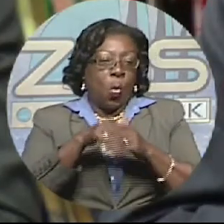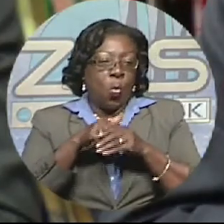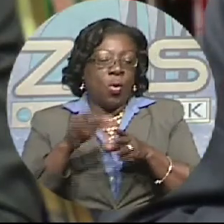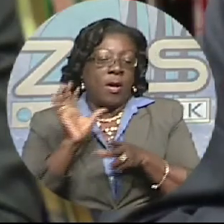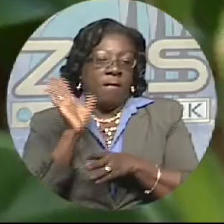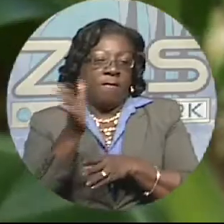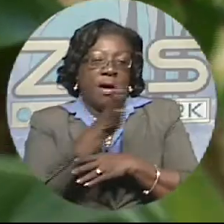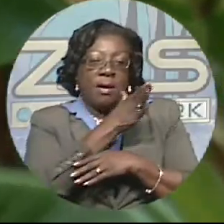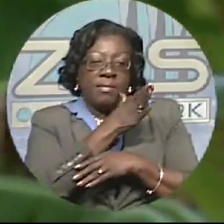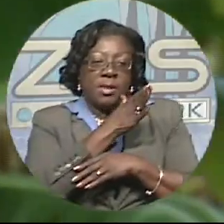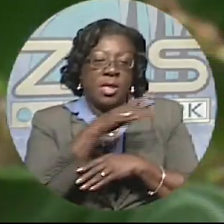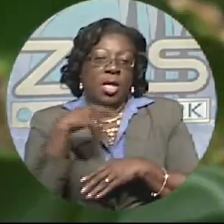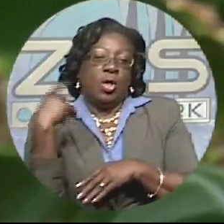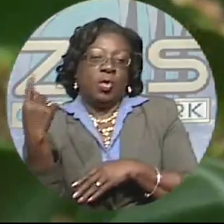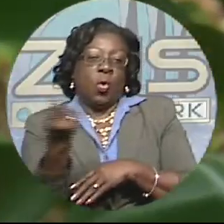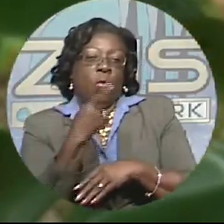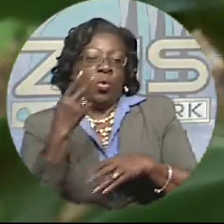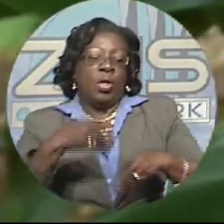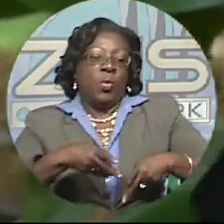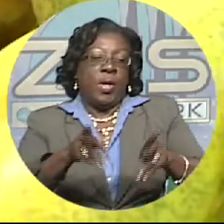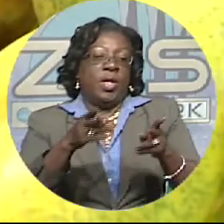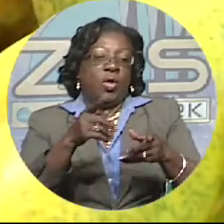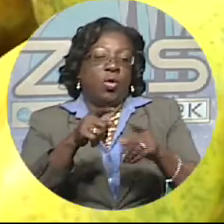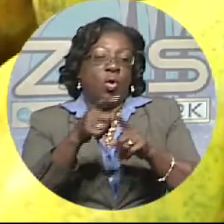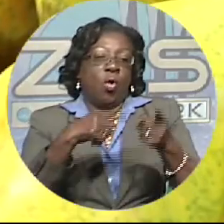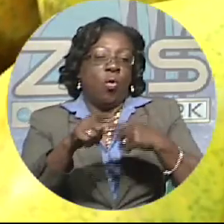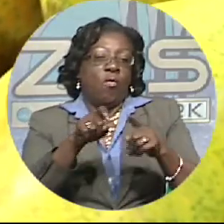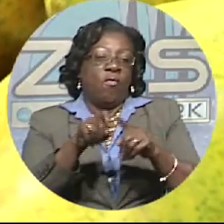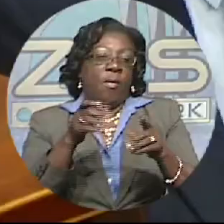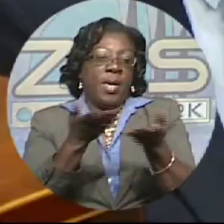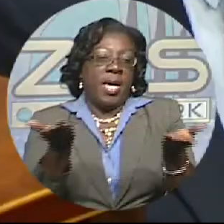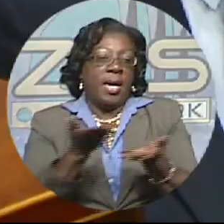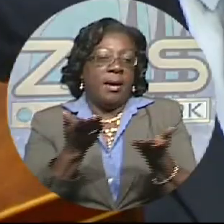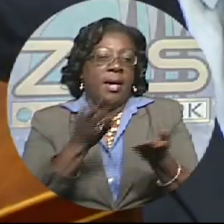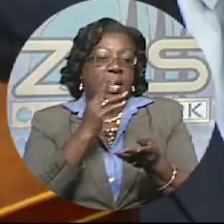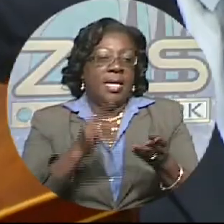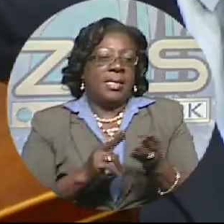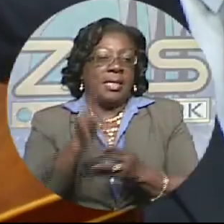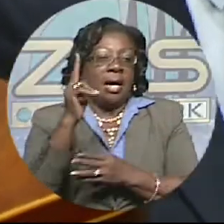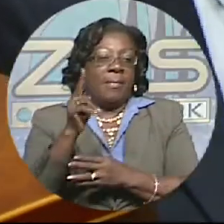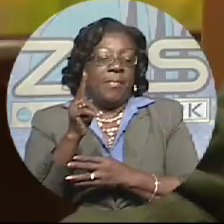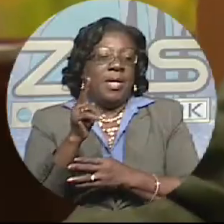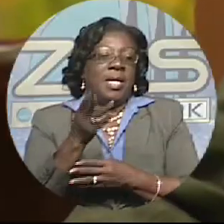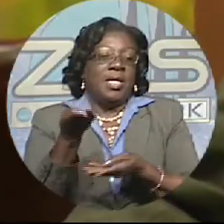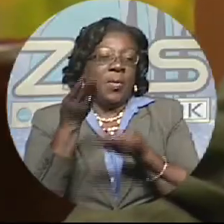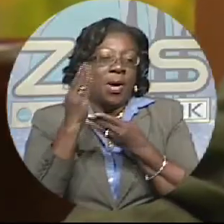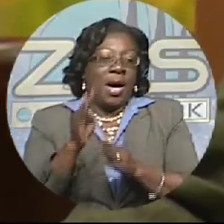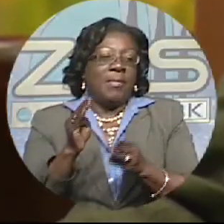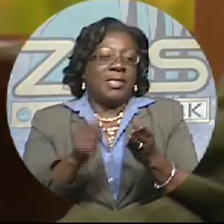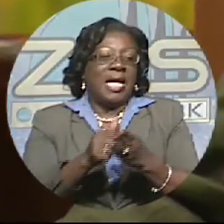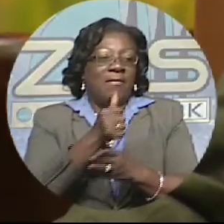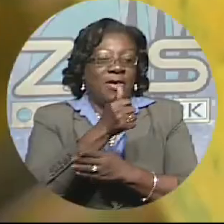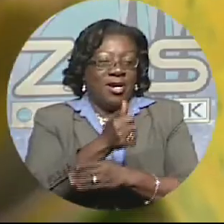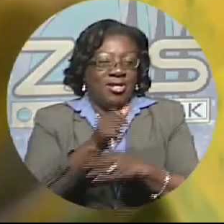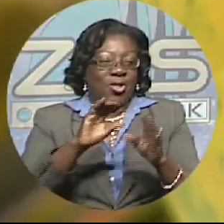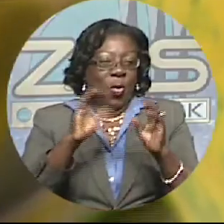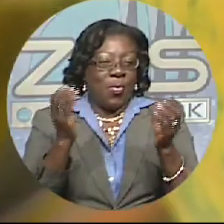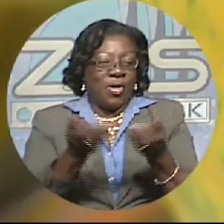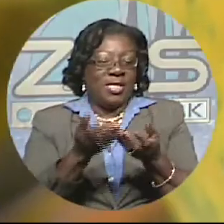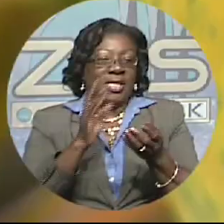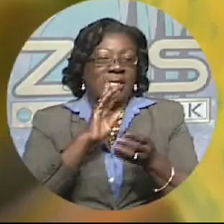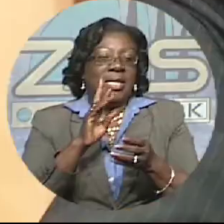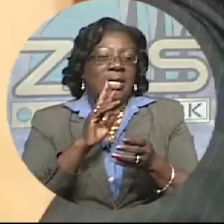Alpha Gray says the only way to go from here is up. The Bahamas Agricultural Industrial Corporation is tasked with getting the products to